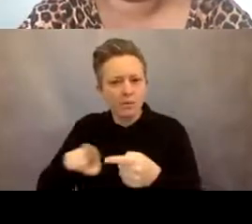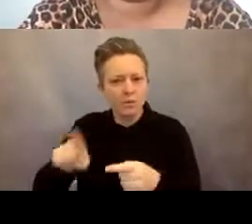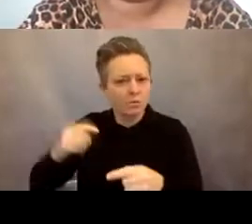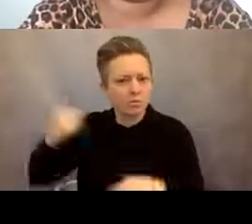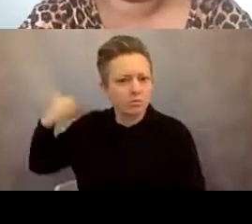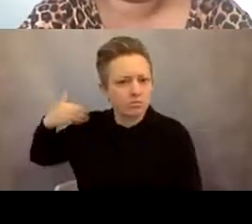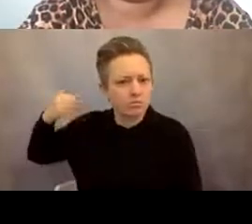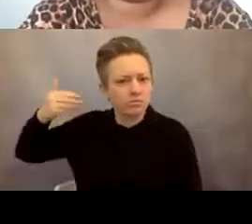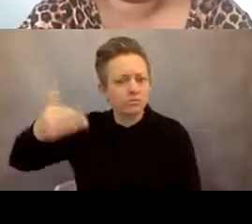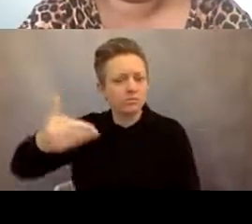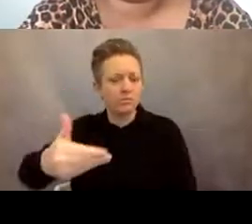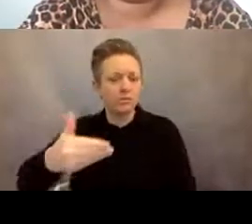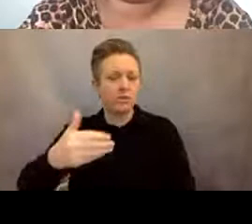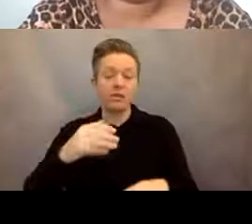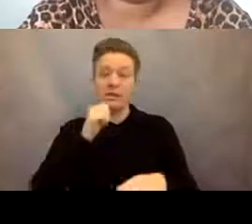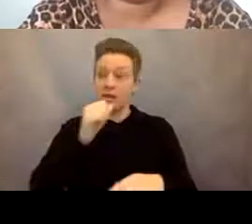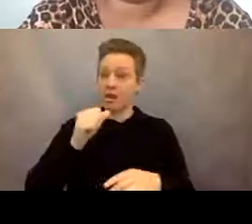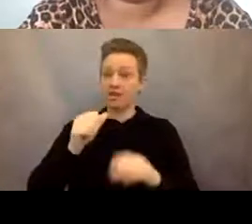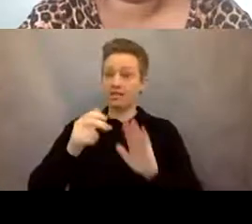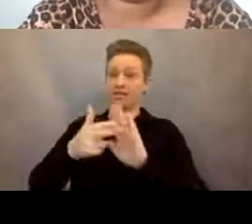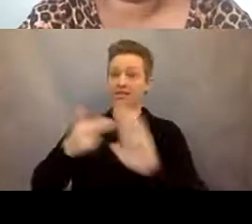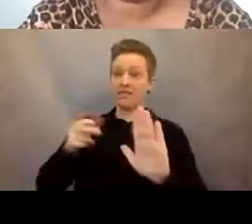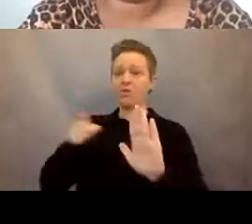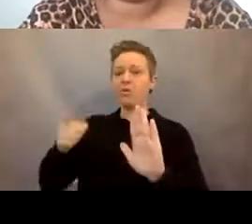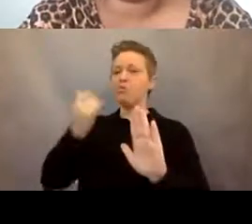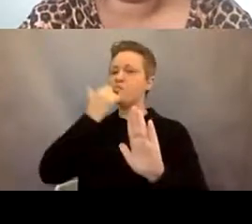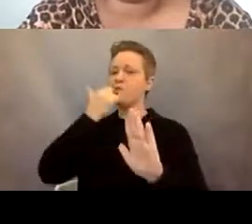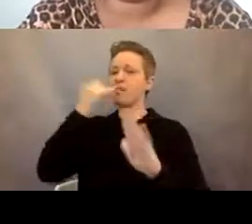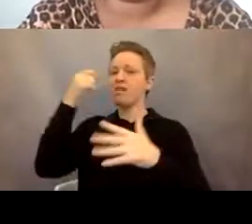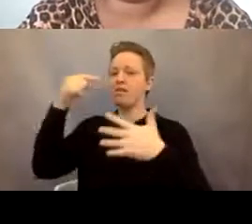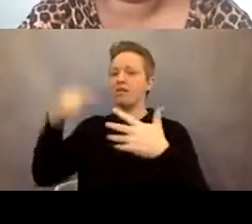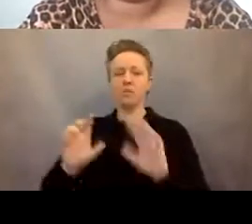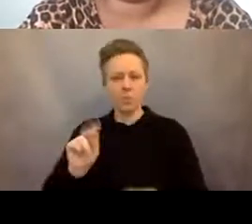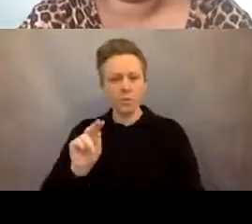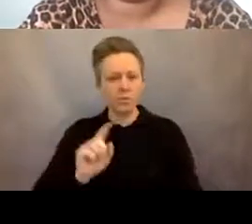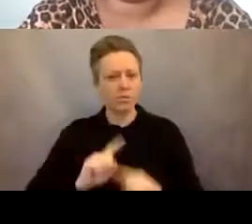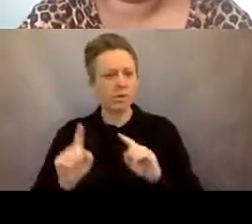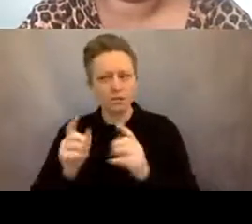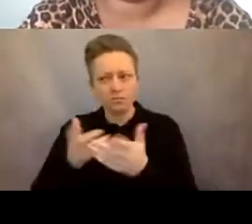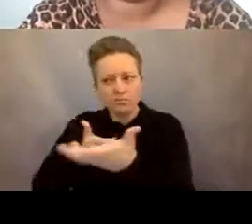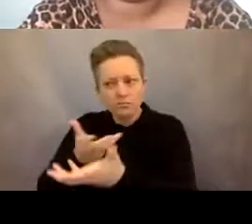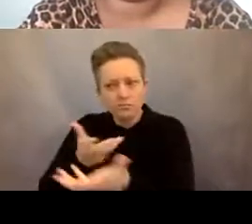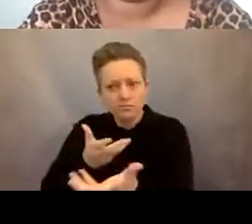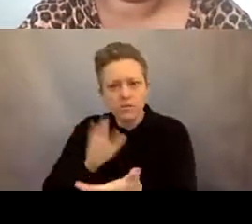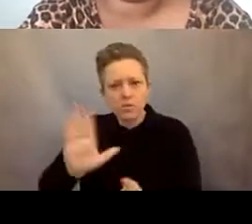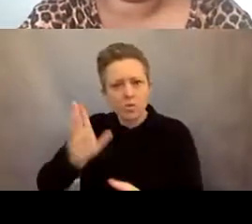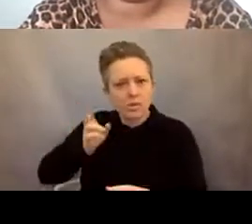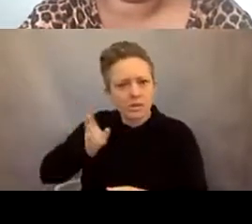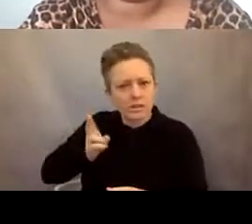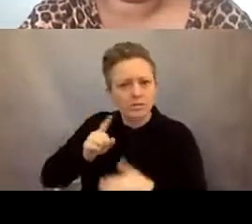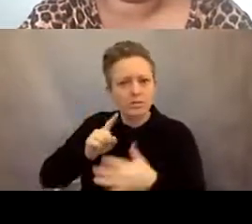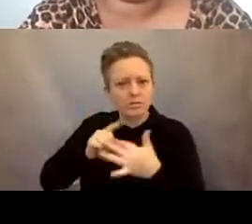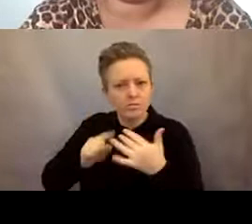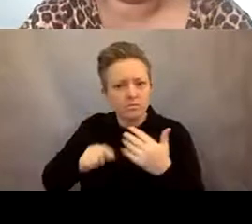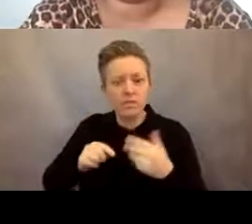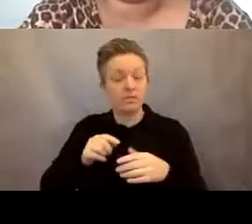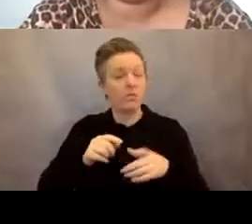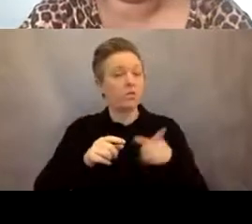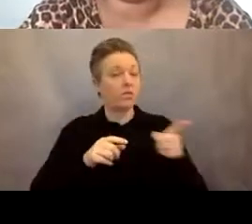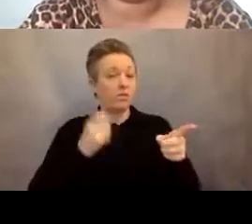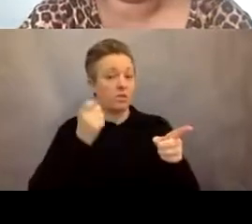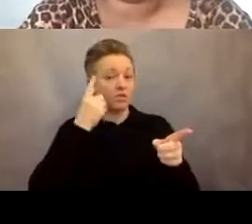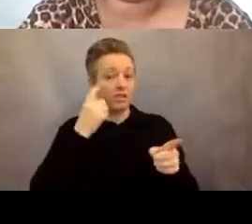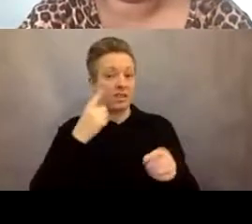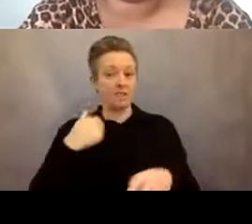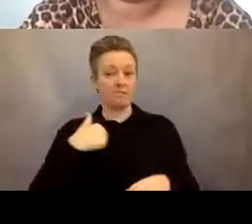what happened to me. And they did it right, and it was a one-stop shop, because understanding that I was homeless, they